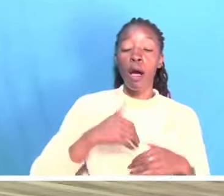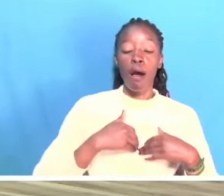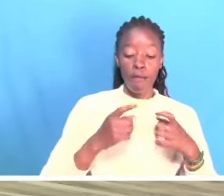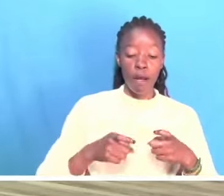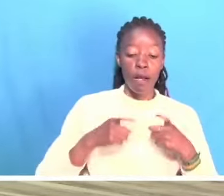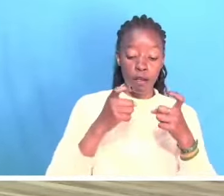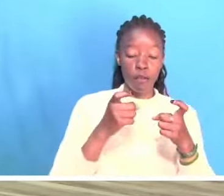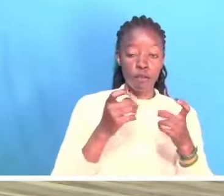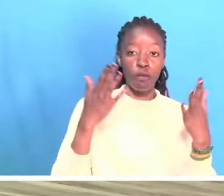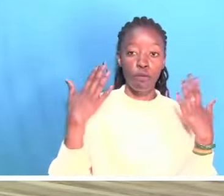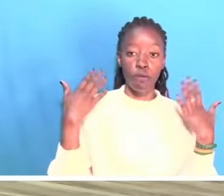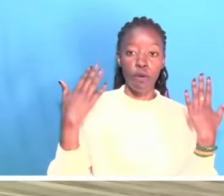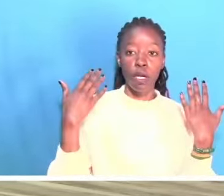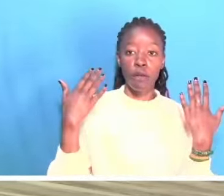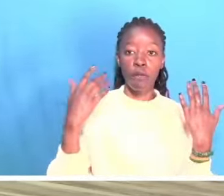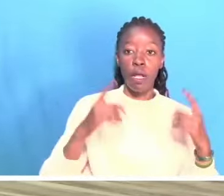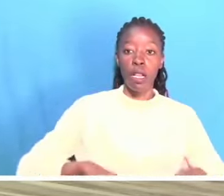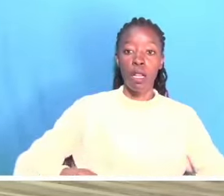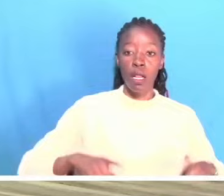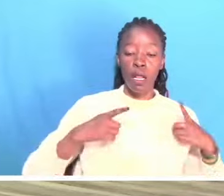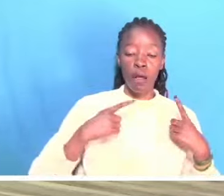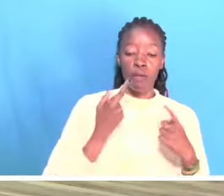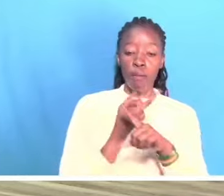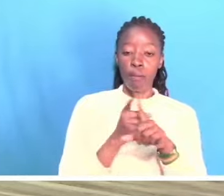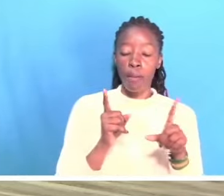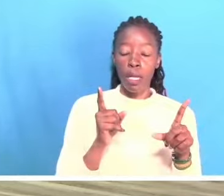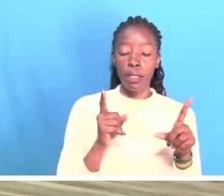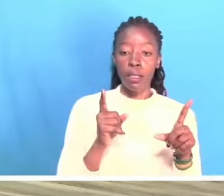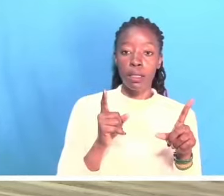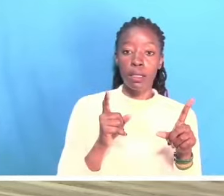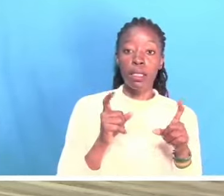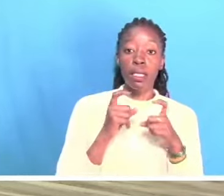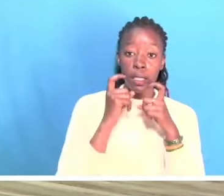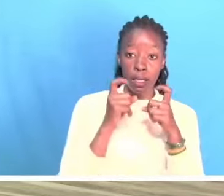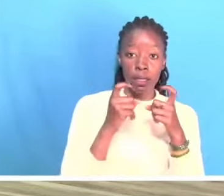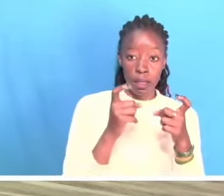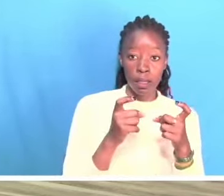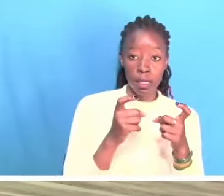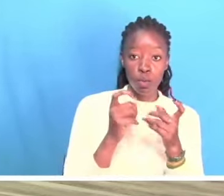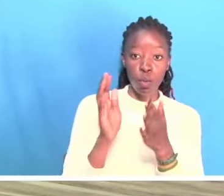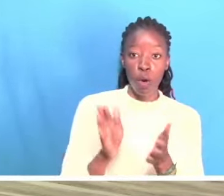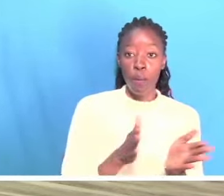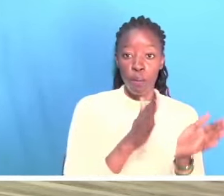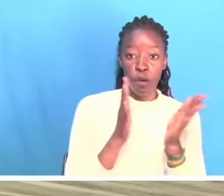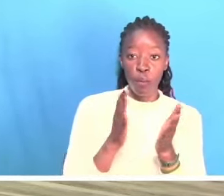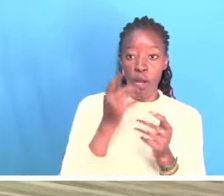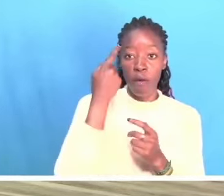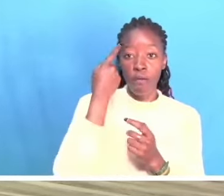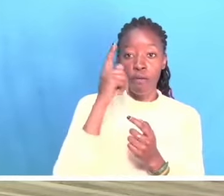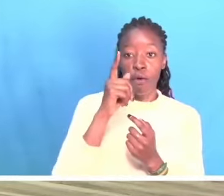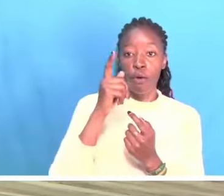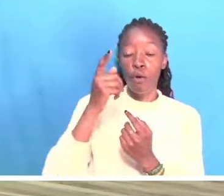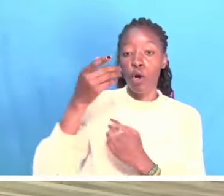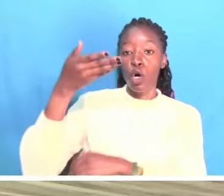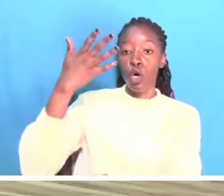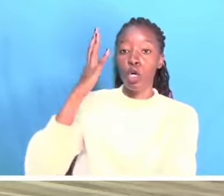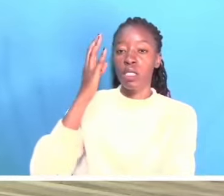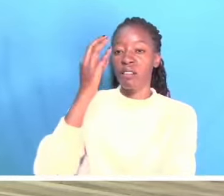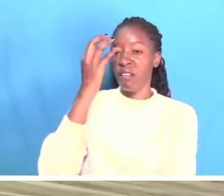God and allow evil, they must be prepared for the revelation of God's wrath and anger. Trouble and